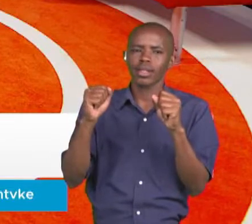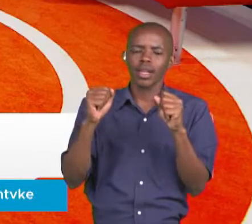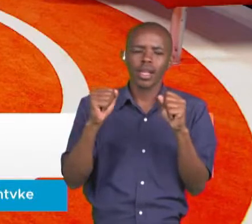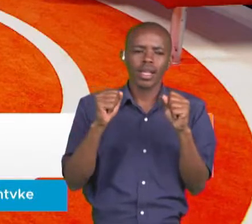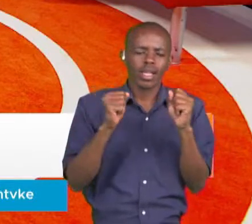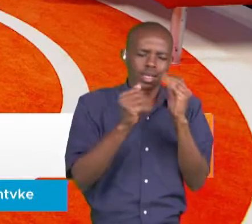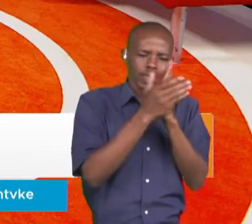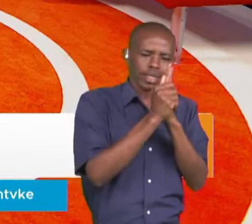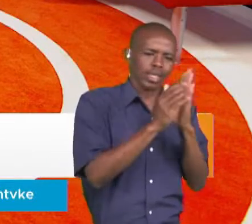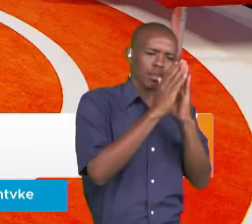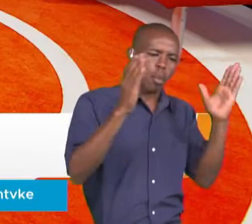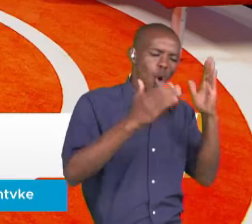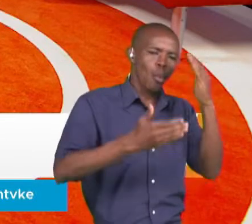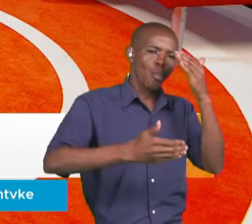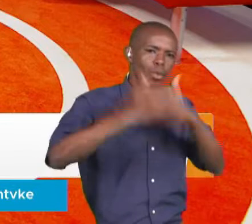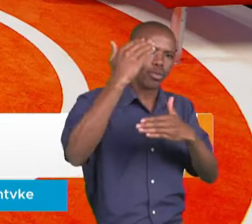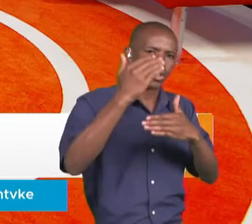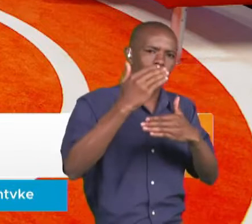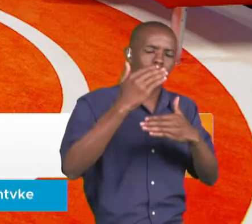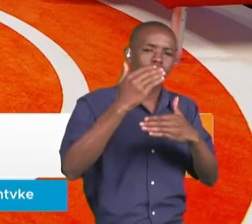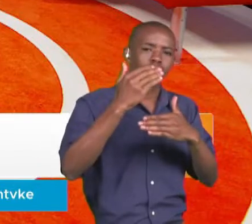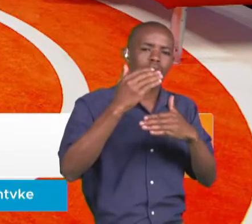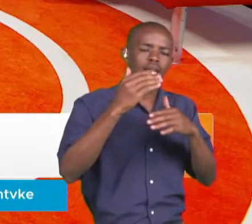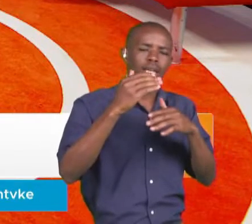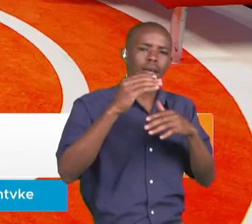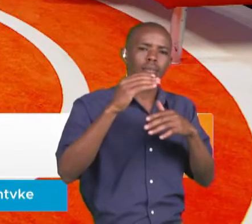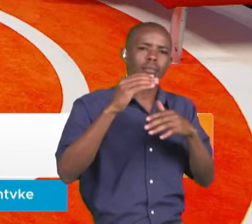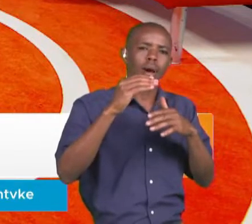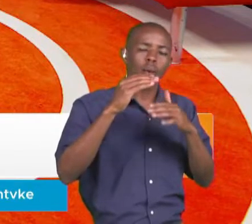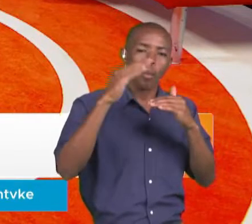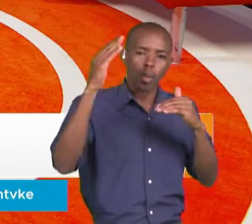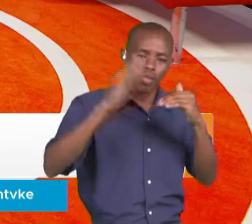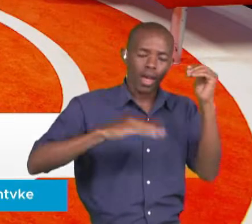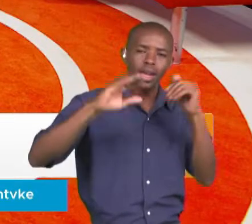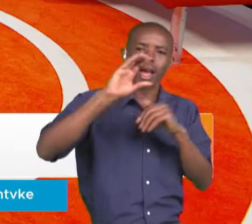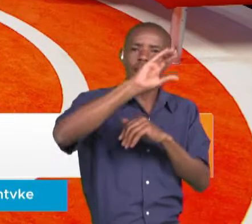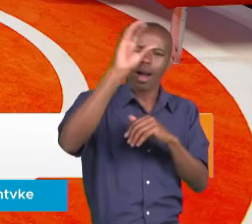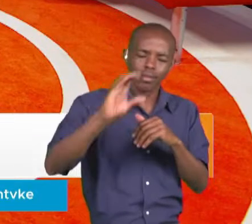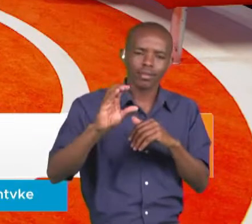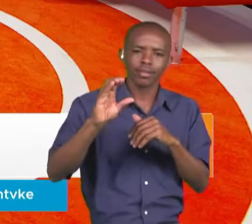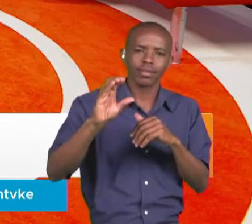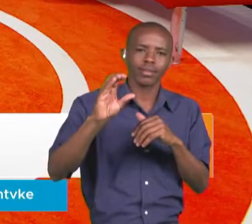skilled professionals, even in Africa. Okay. We have the most skilled,